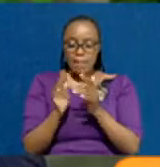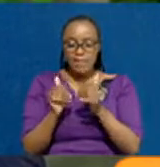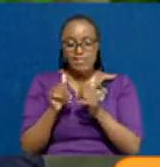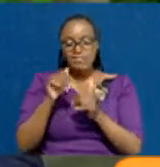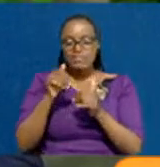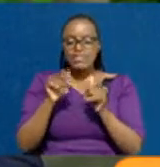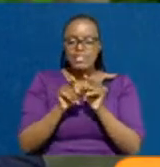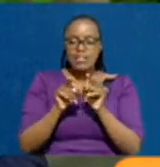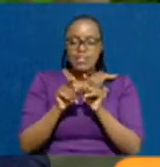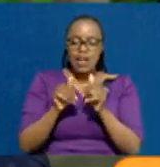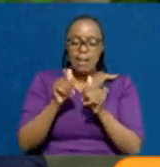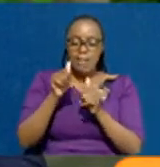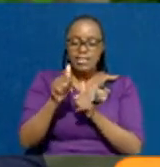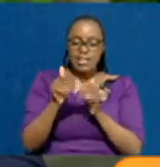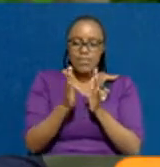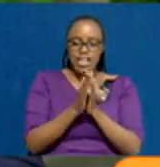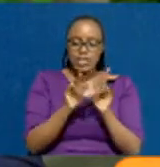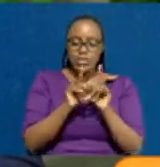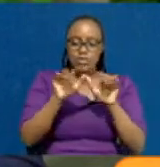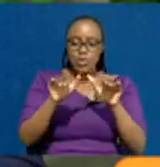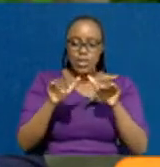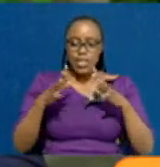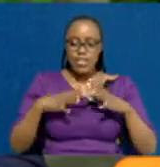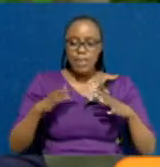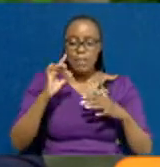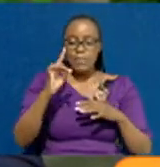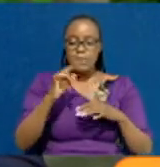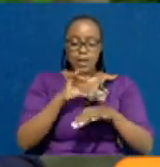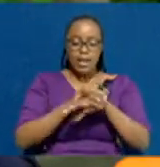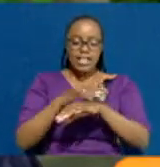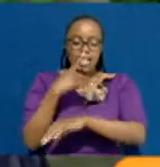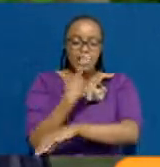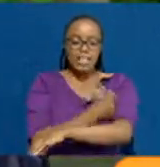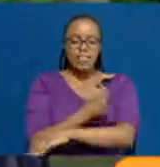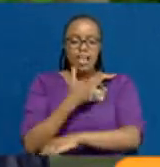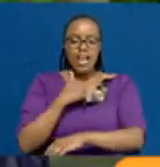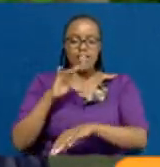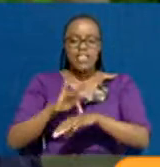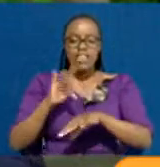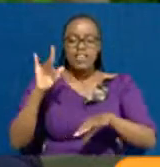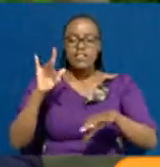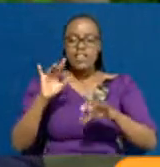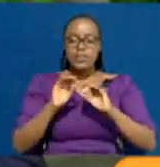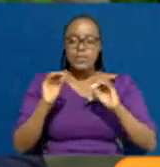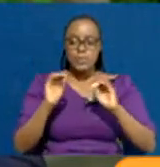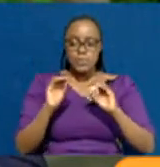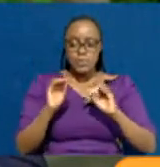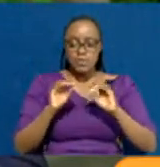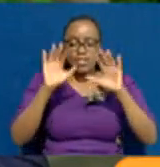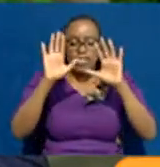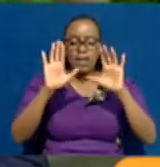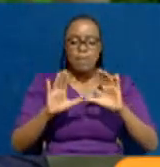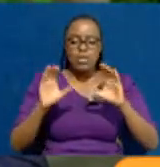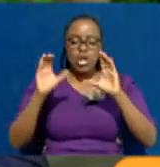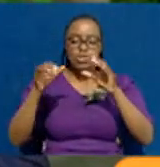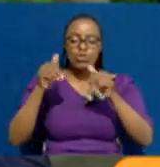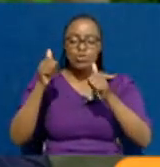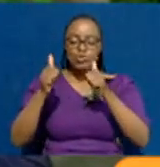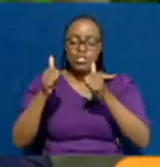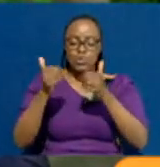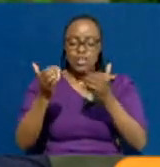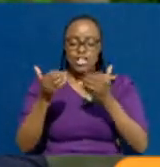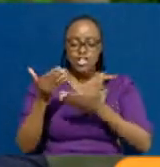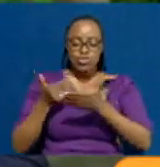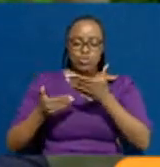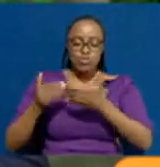words, being passive and waiting for the people to come for the vaccines will not happen. The important cohort that we need to engage